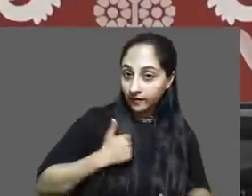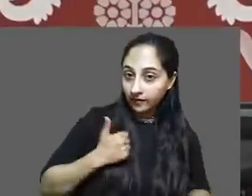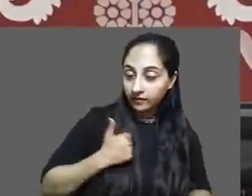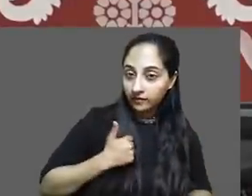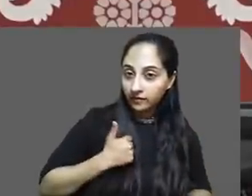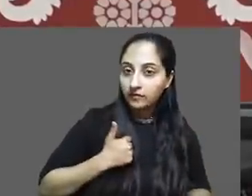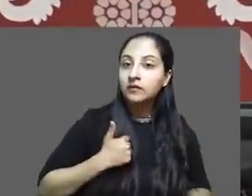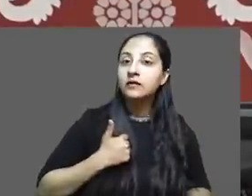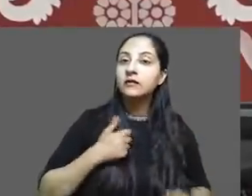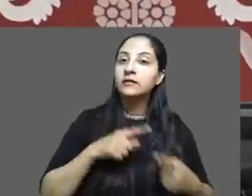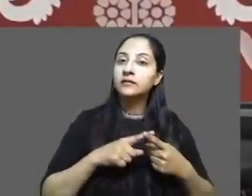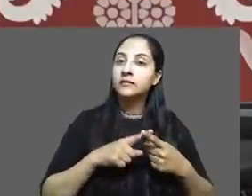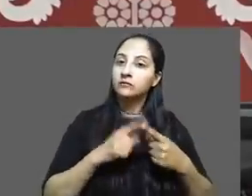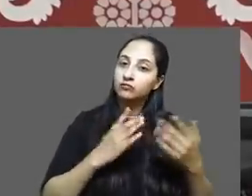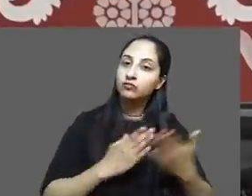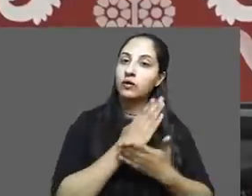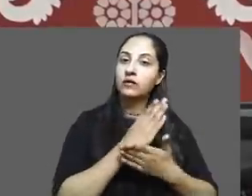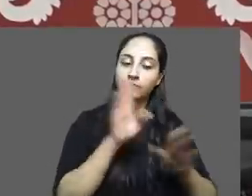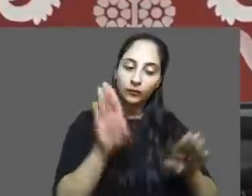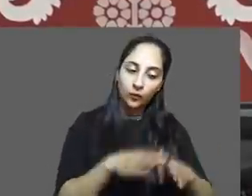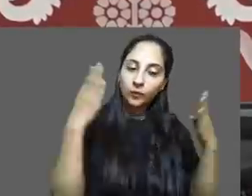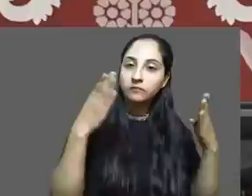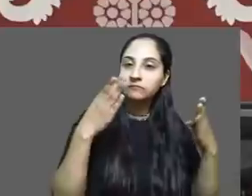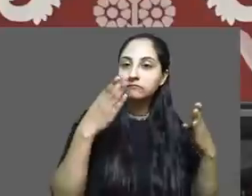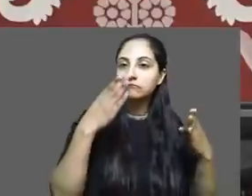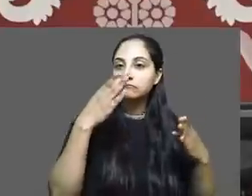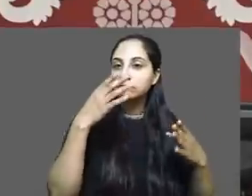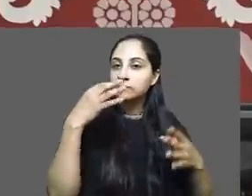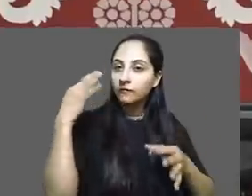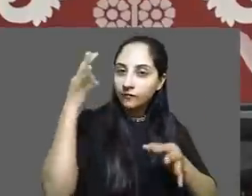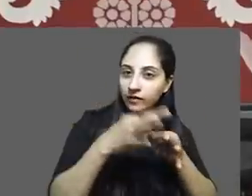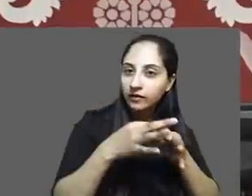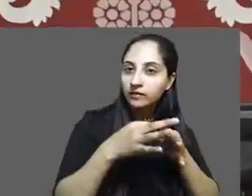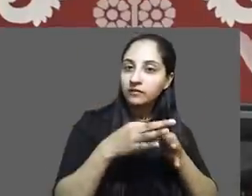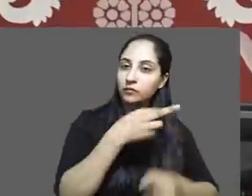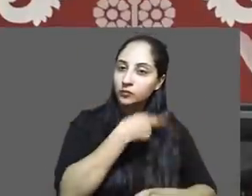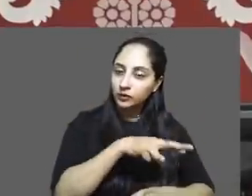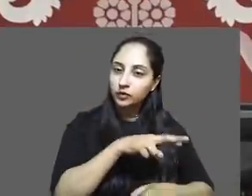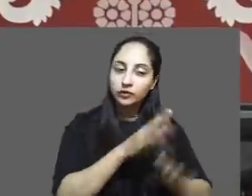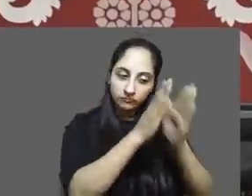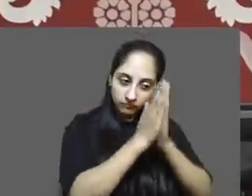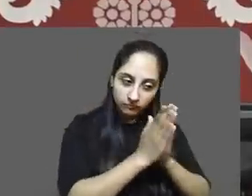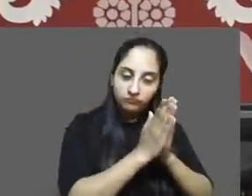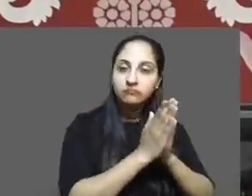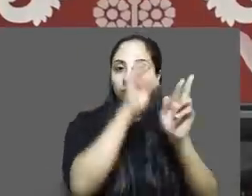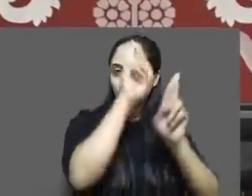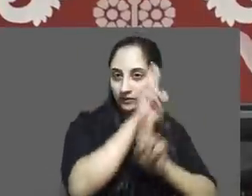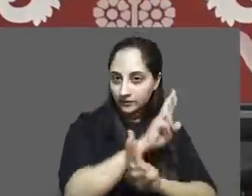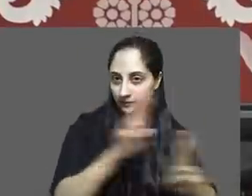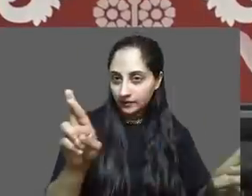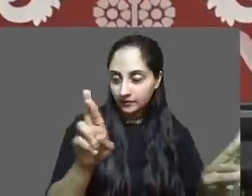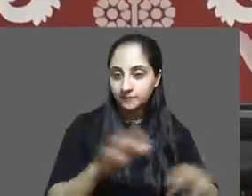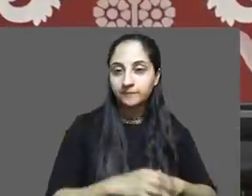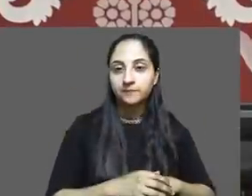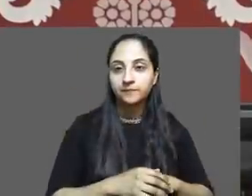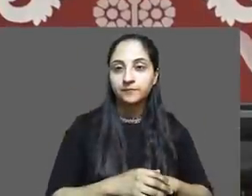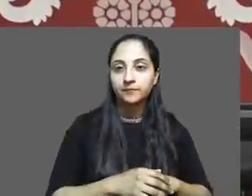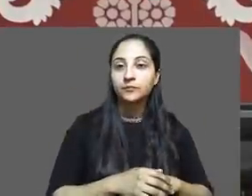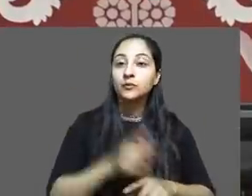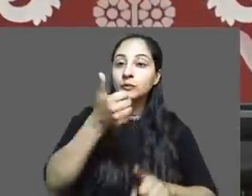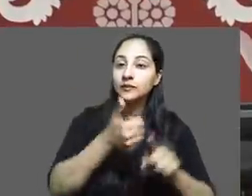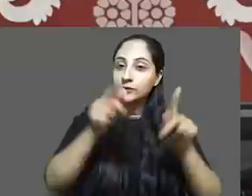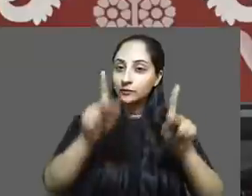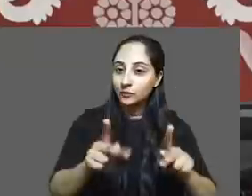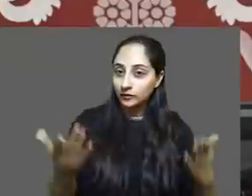mind, practice their faith, and stand up for what they believe in. Because of the Charter, every